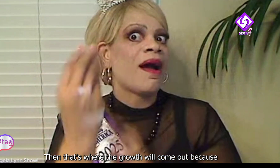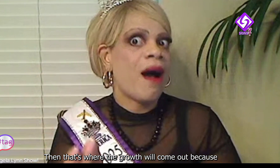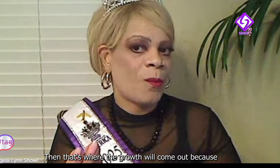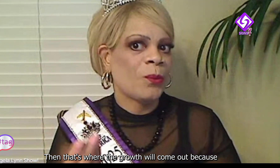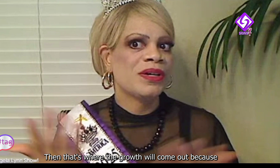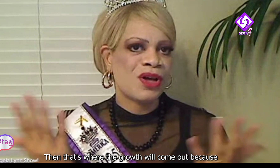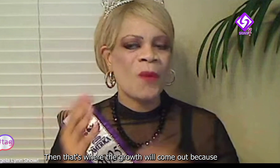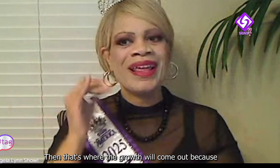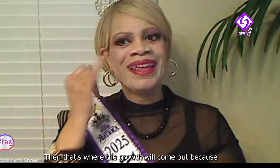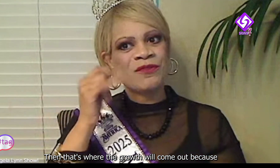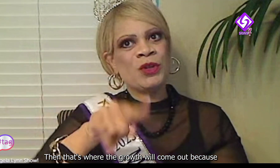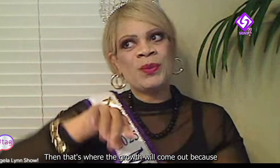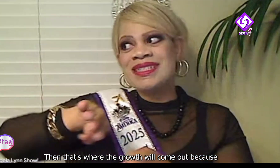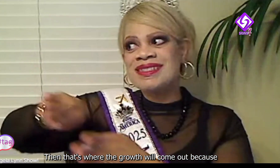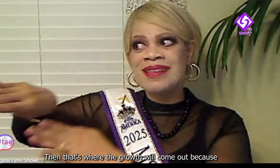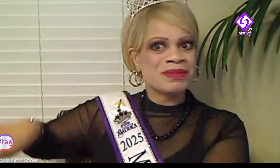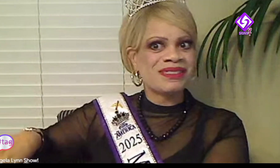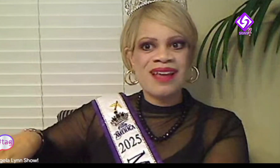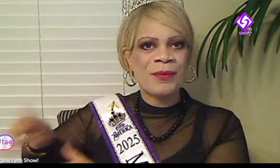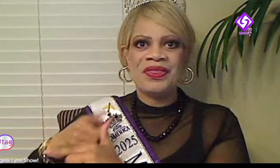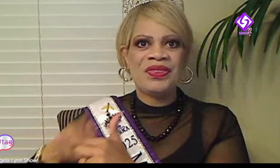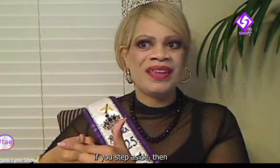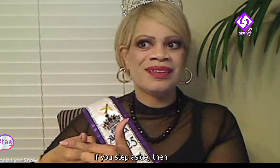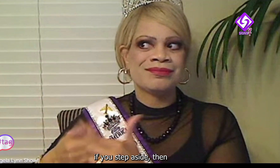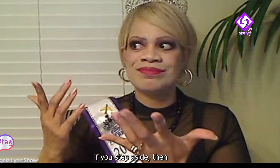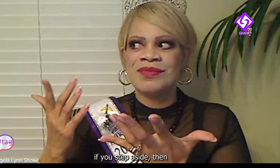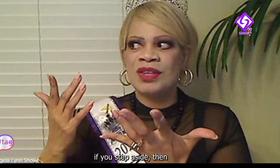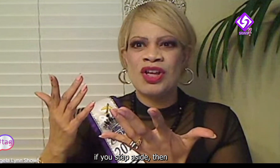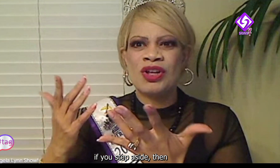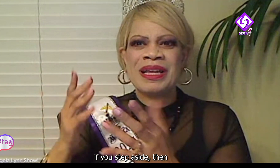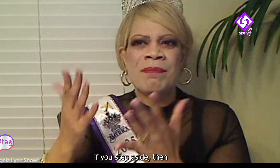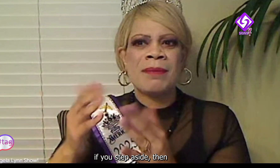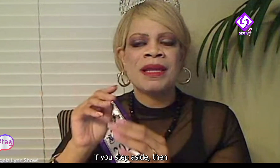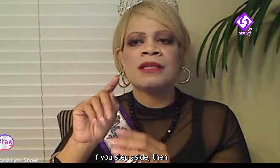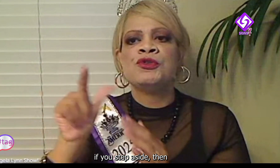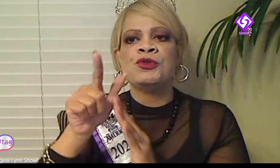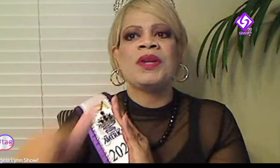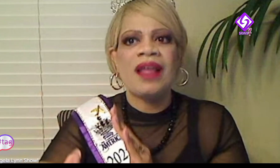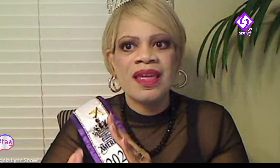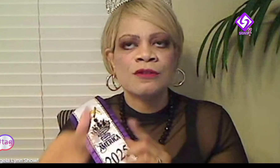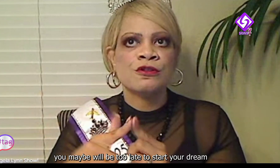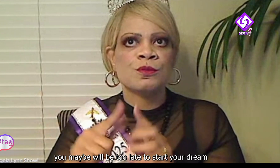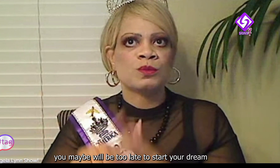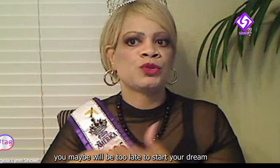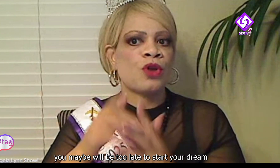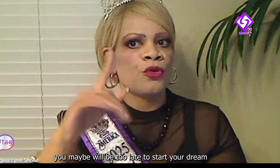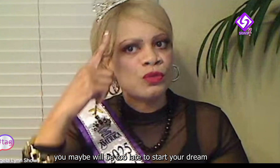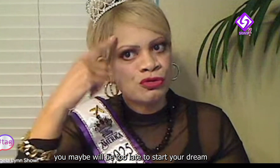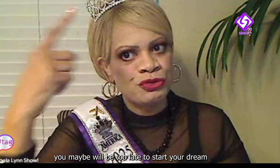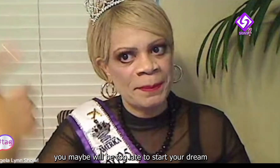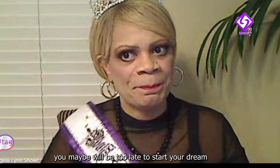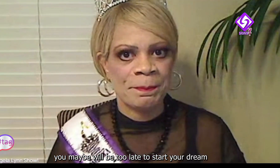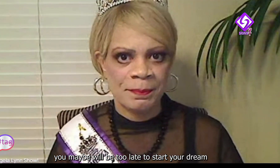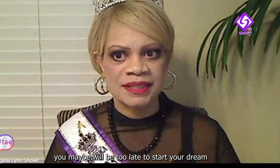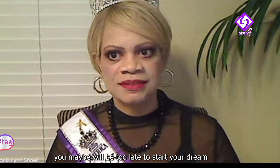then that's where the growth will come out. Because if you step aside, then it maybe